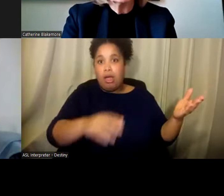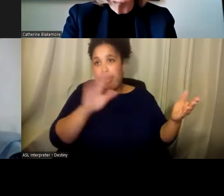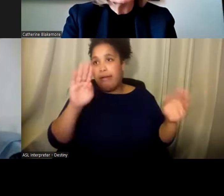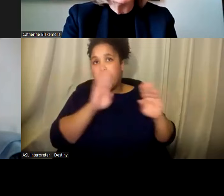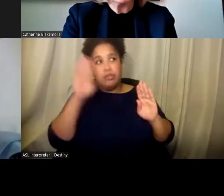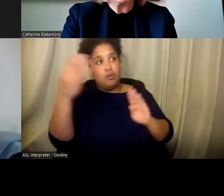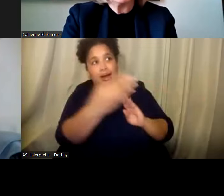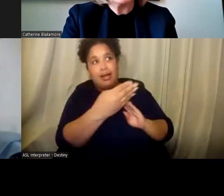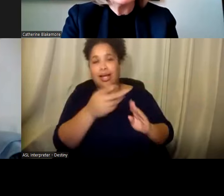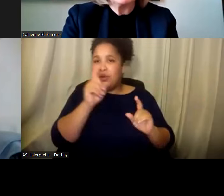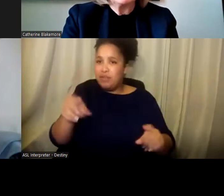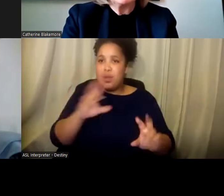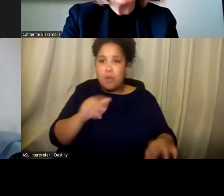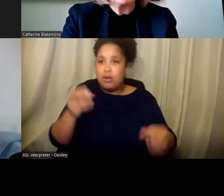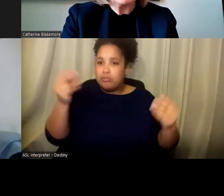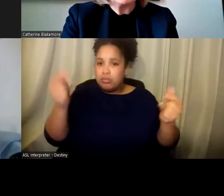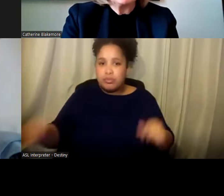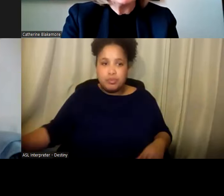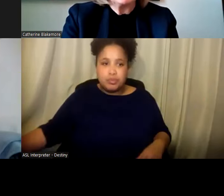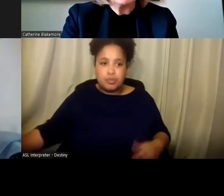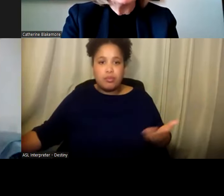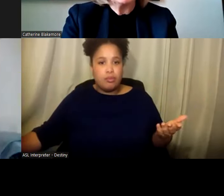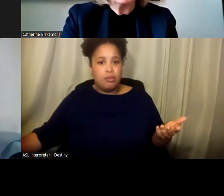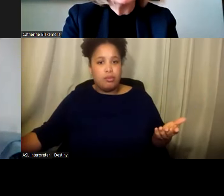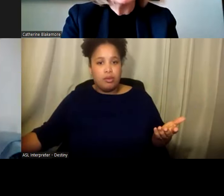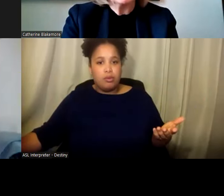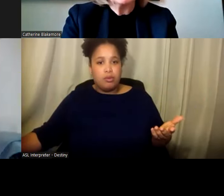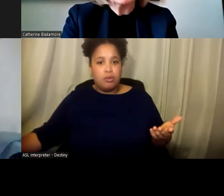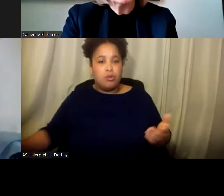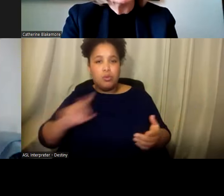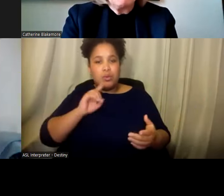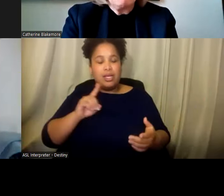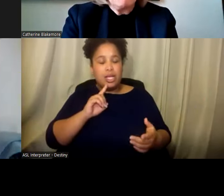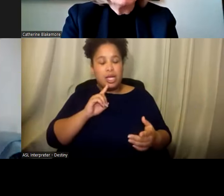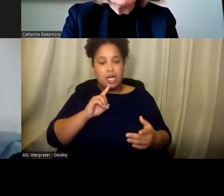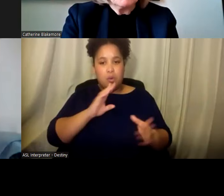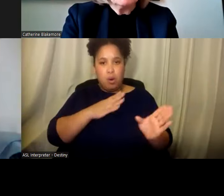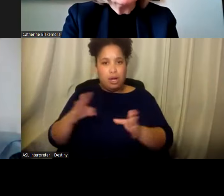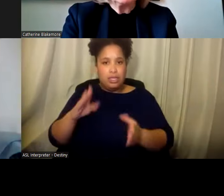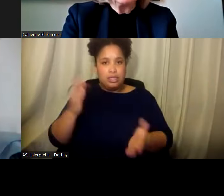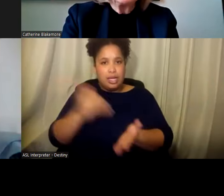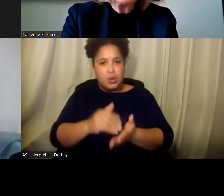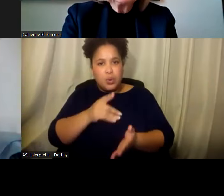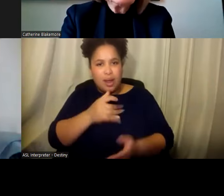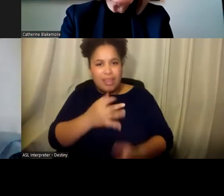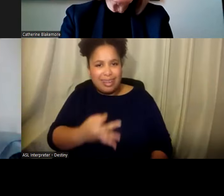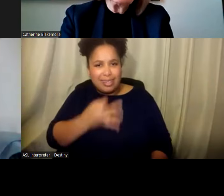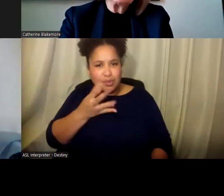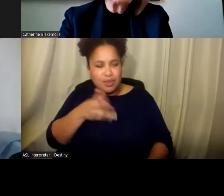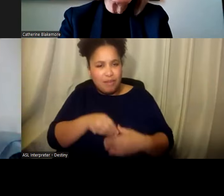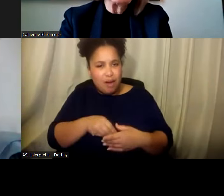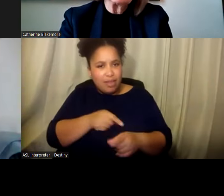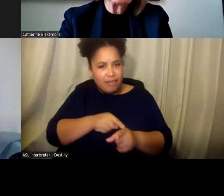and I can give you the report. I think it is really reconfiguring who are the experts in the field and how do you support